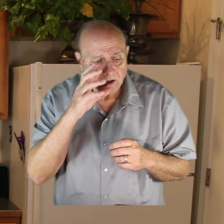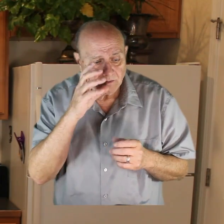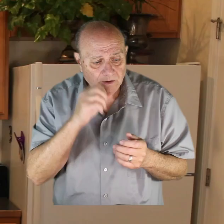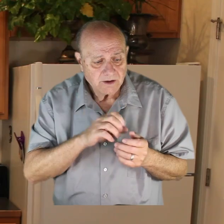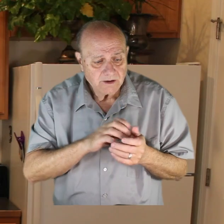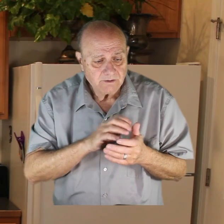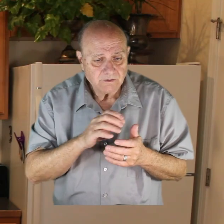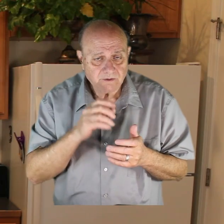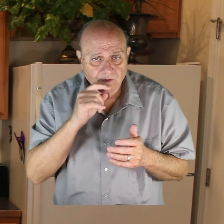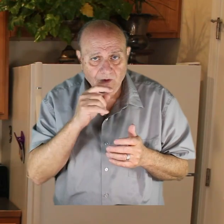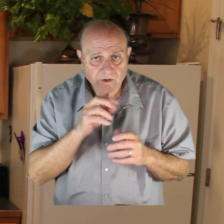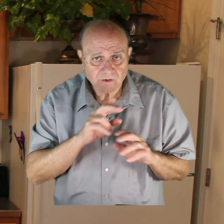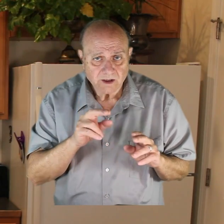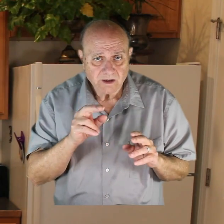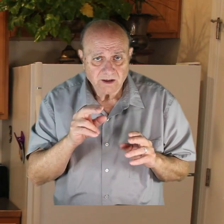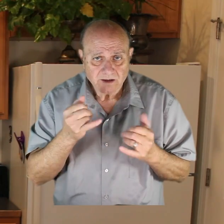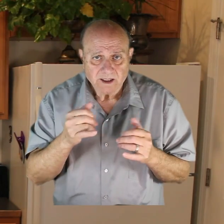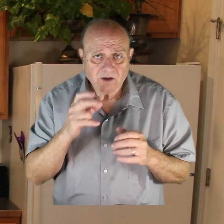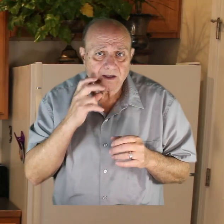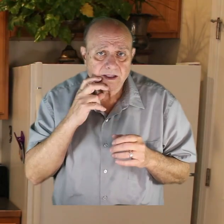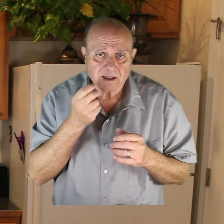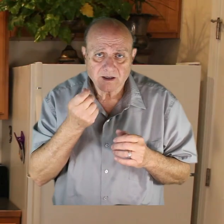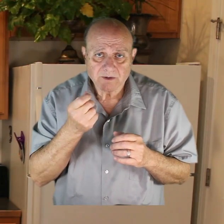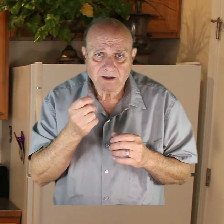is ready. Let's thicken that up a little bit.